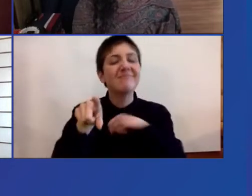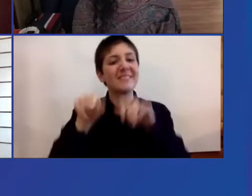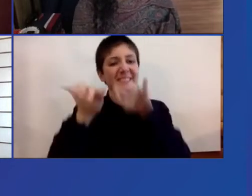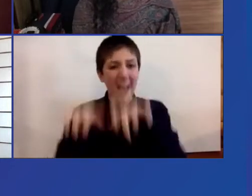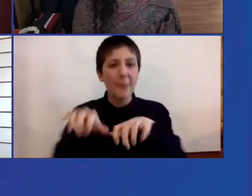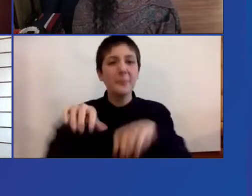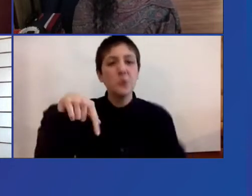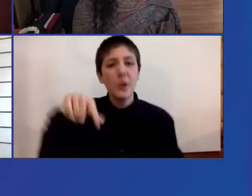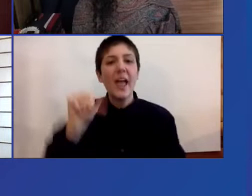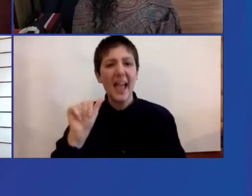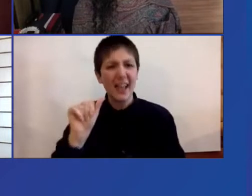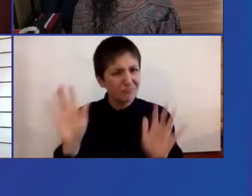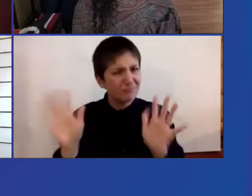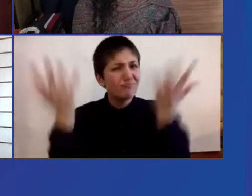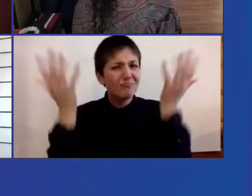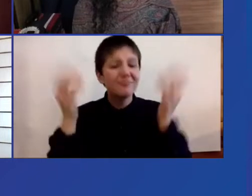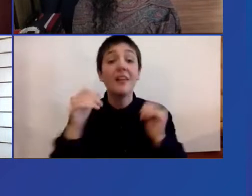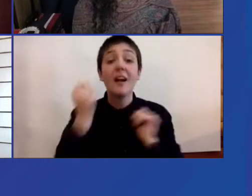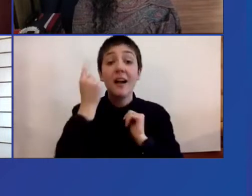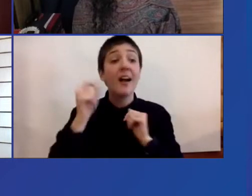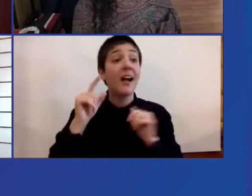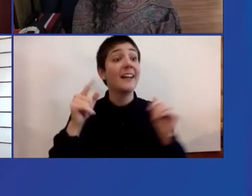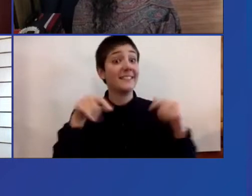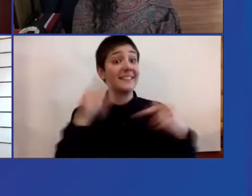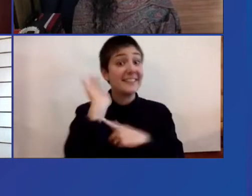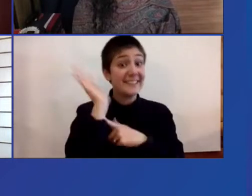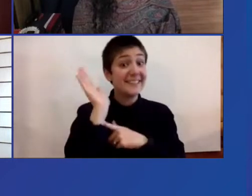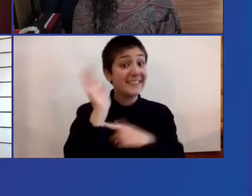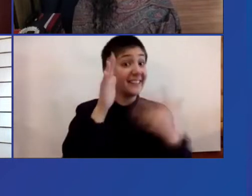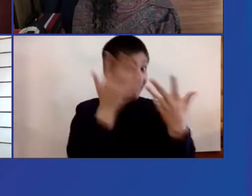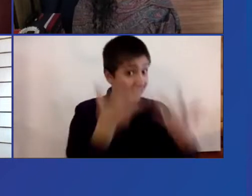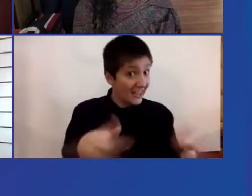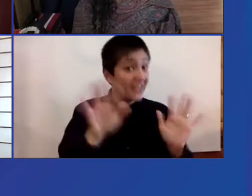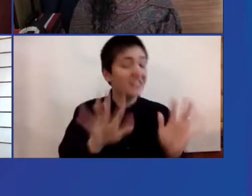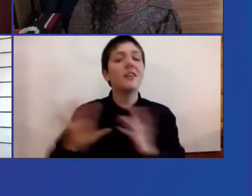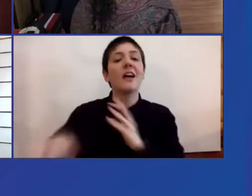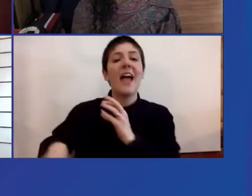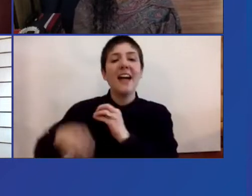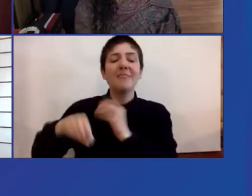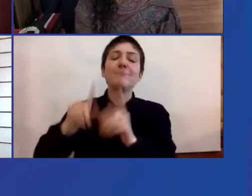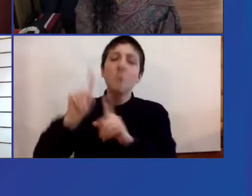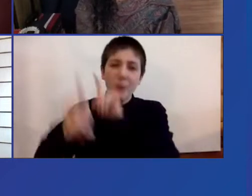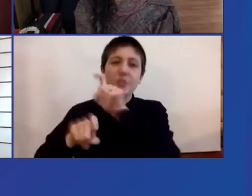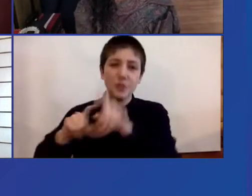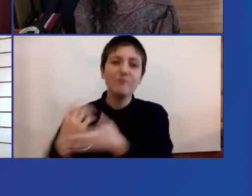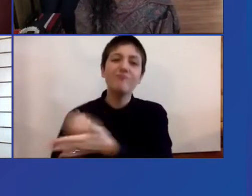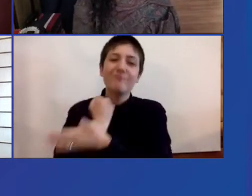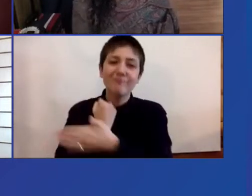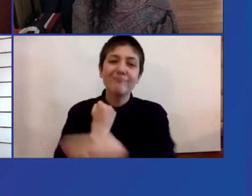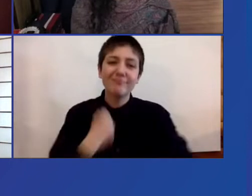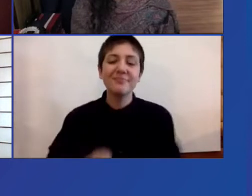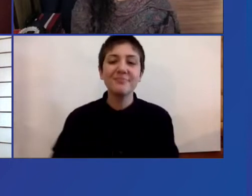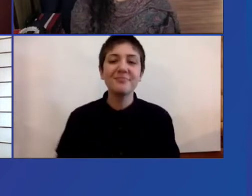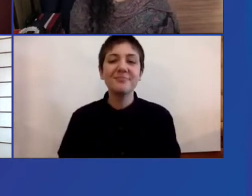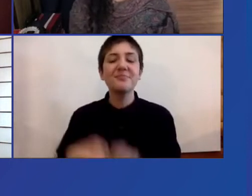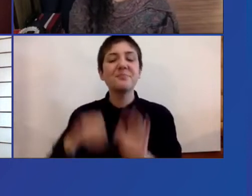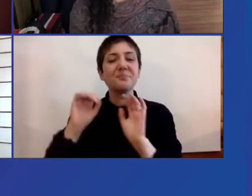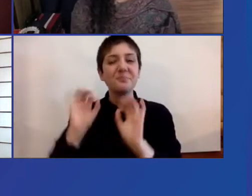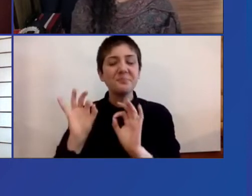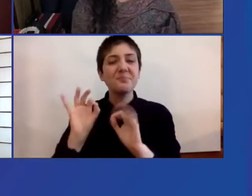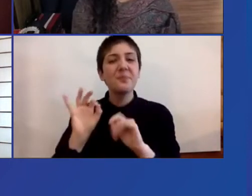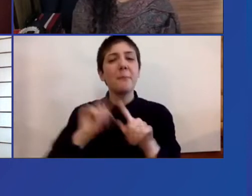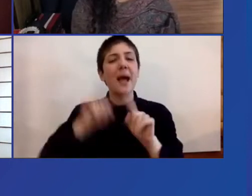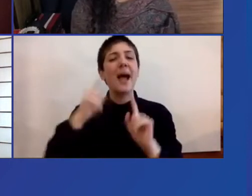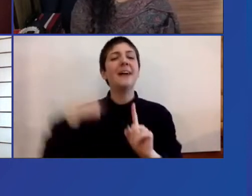to field some of those questions. But one of the things that I want to pick up on